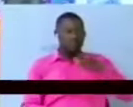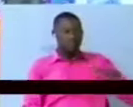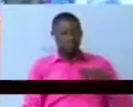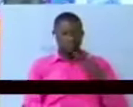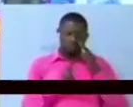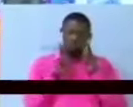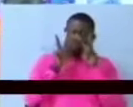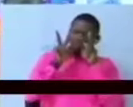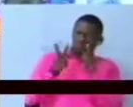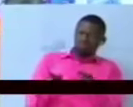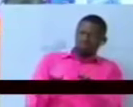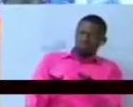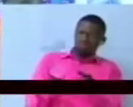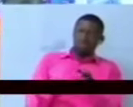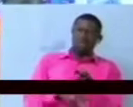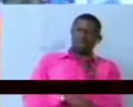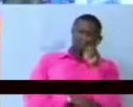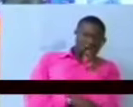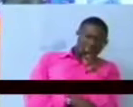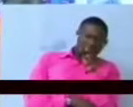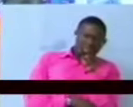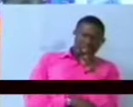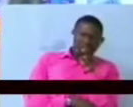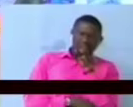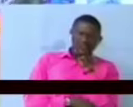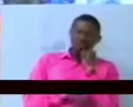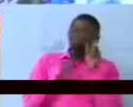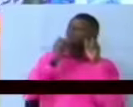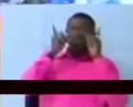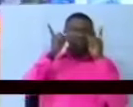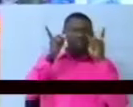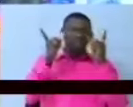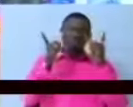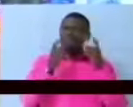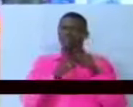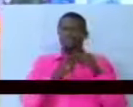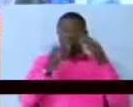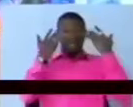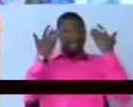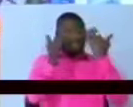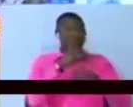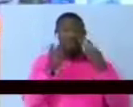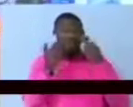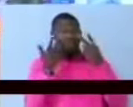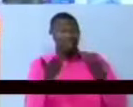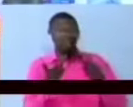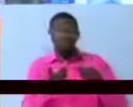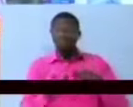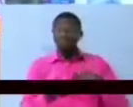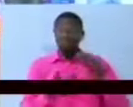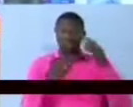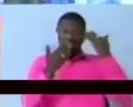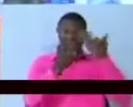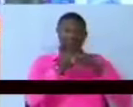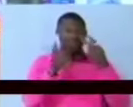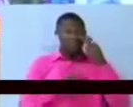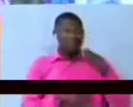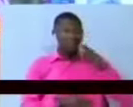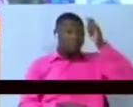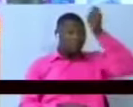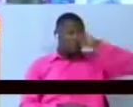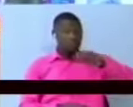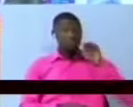jale lol parce que minu suñu deg sa police na makay fi waxuma. They worried a lot because they have never had police calling